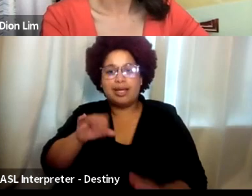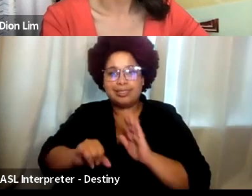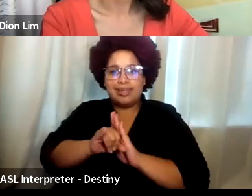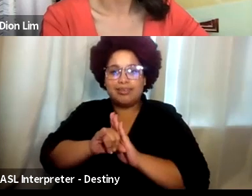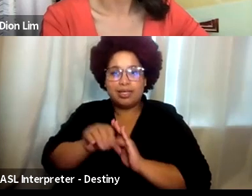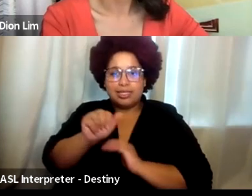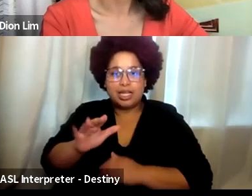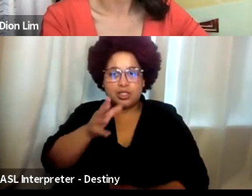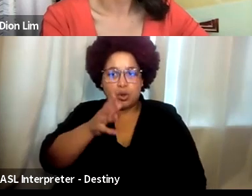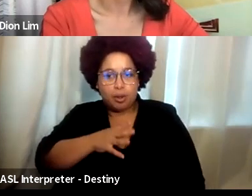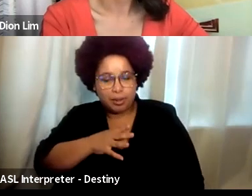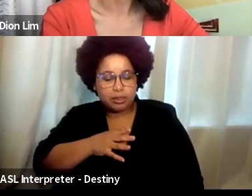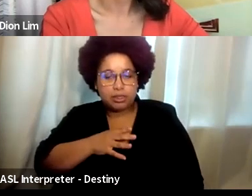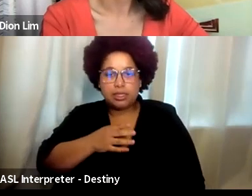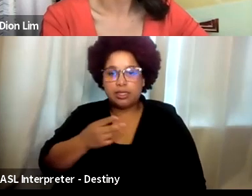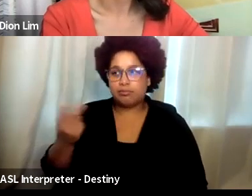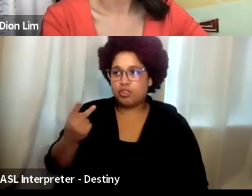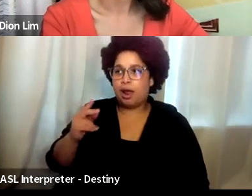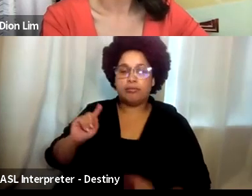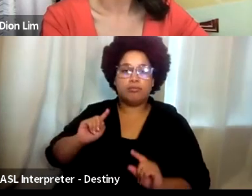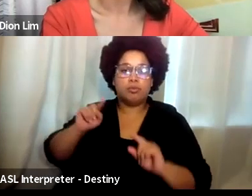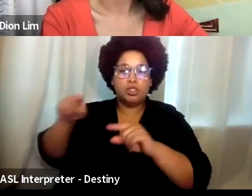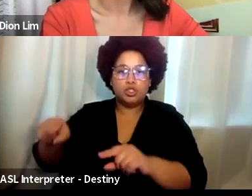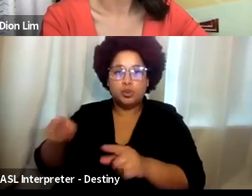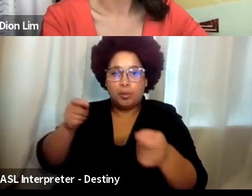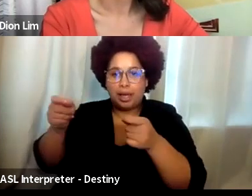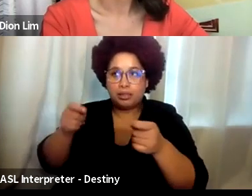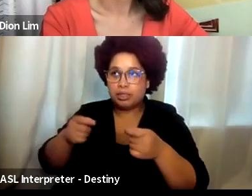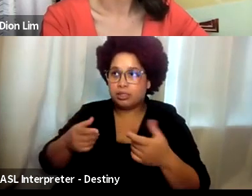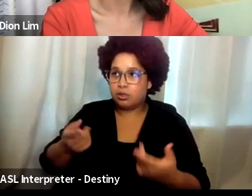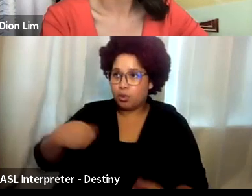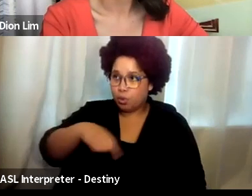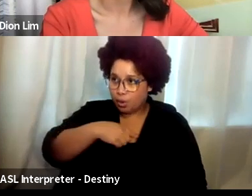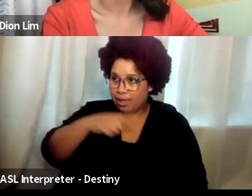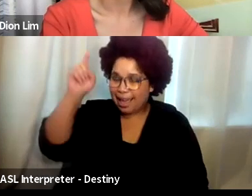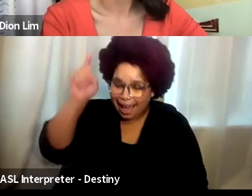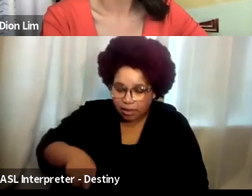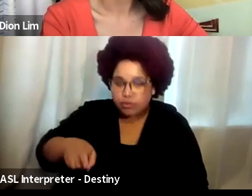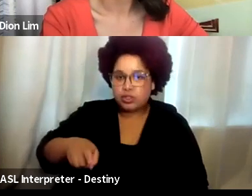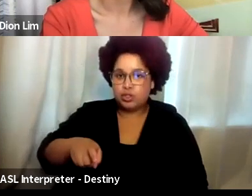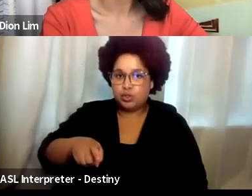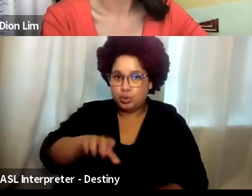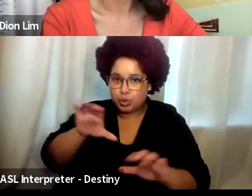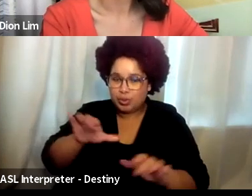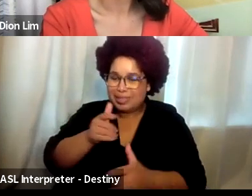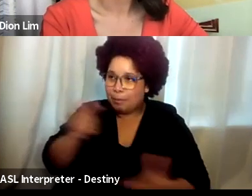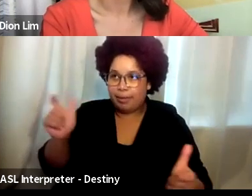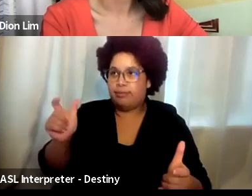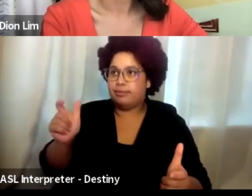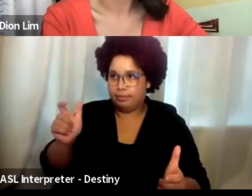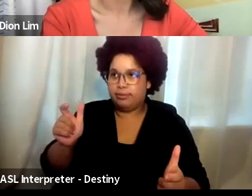as an Asian woman. And she and I went to the, you know, management and said, this, we have to do this in a big way.